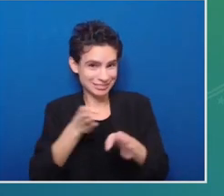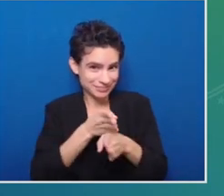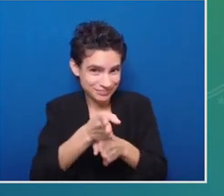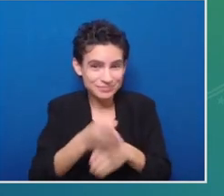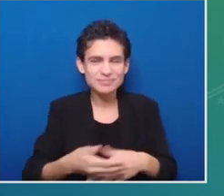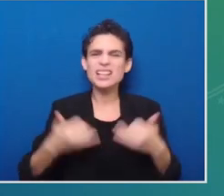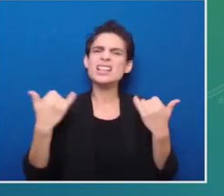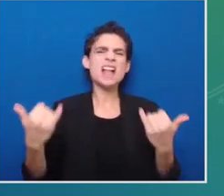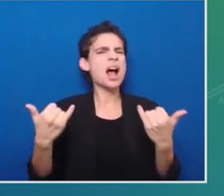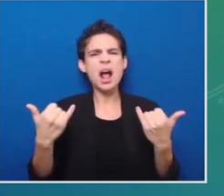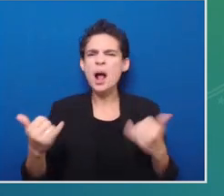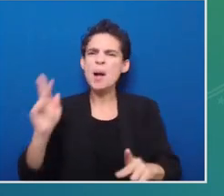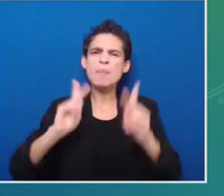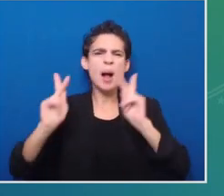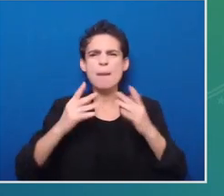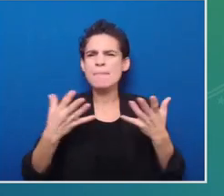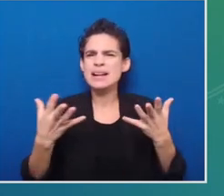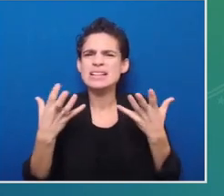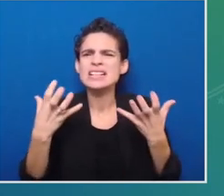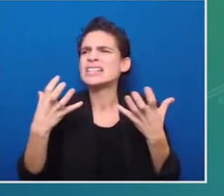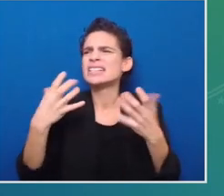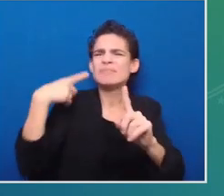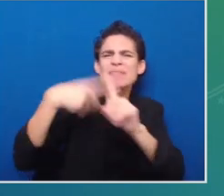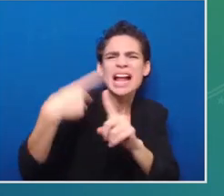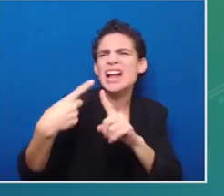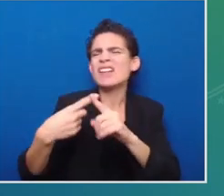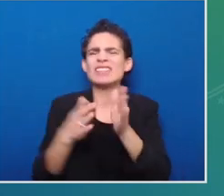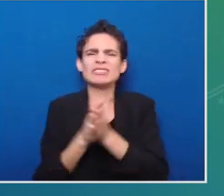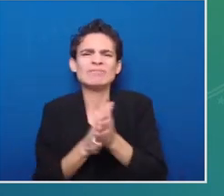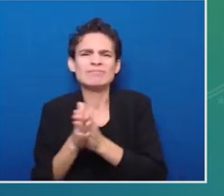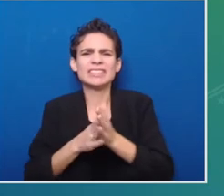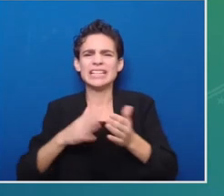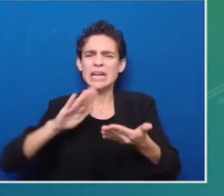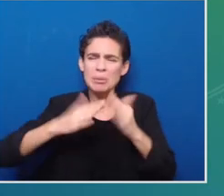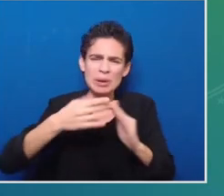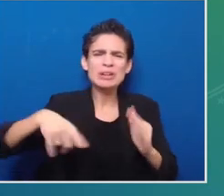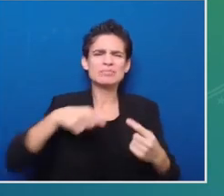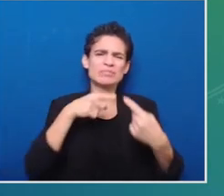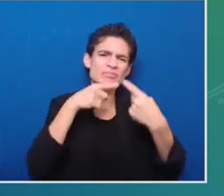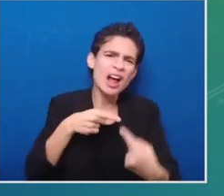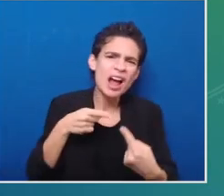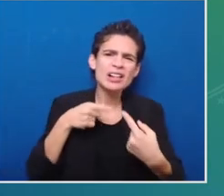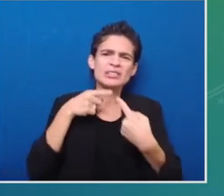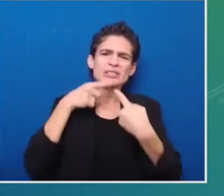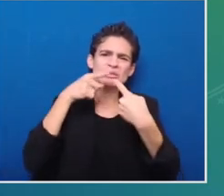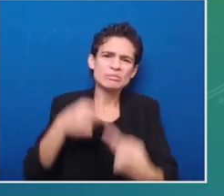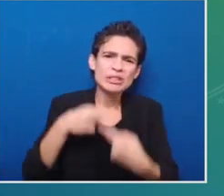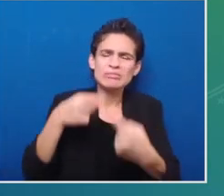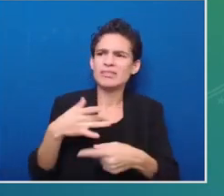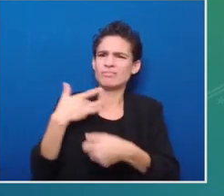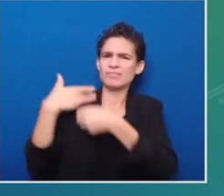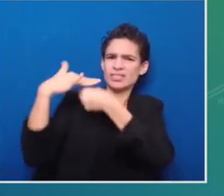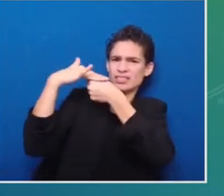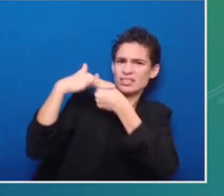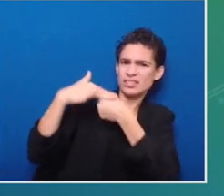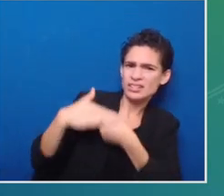are looking for optimism. And so many communities are struggling under the weight of